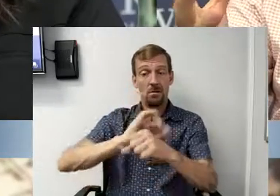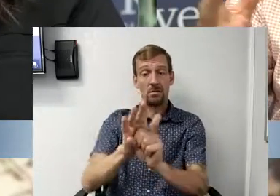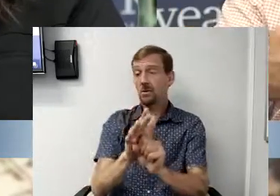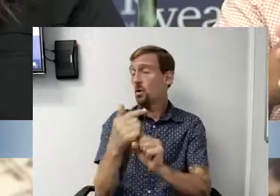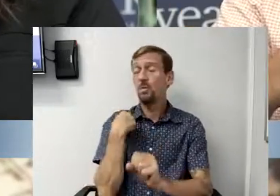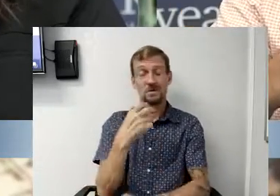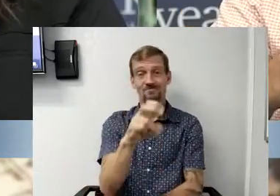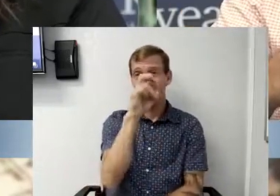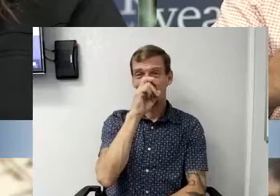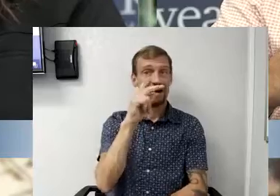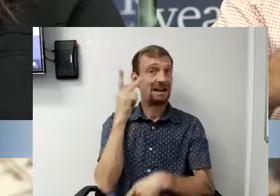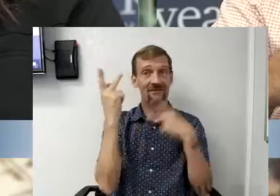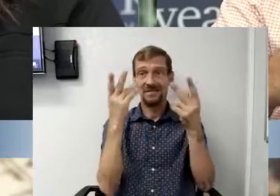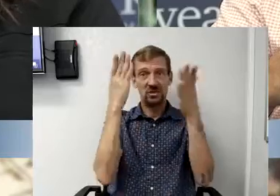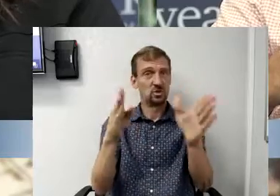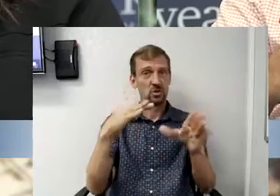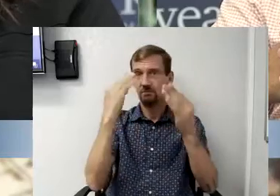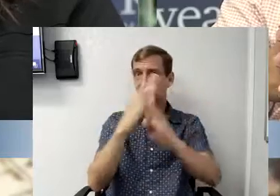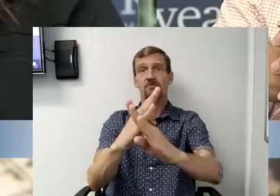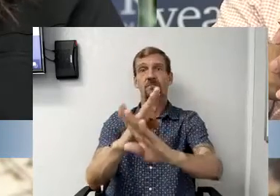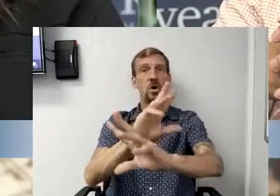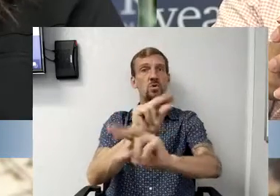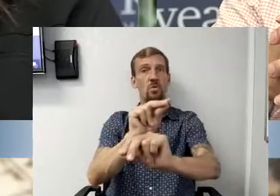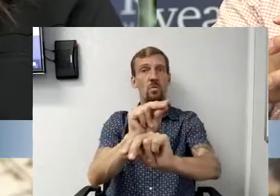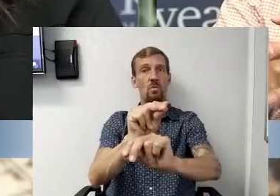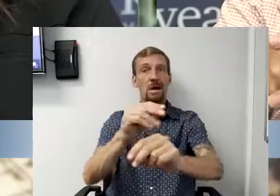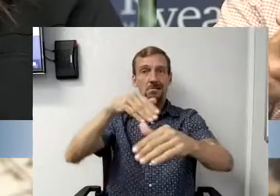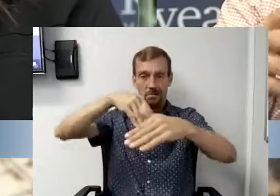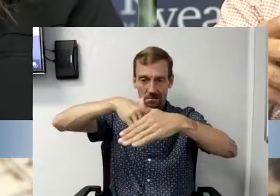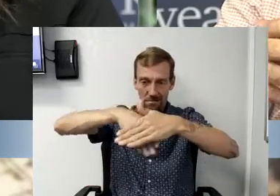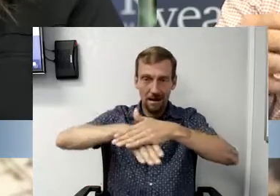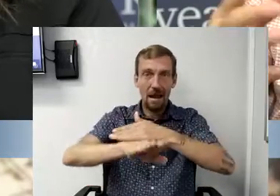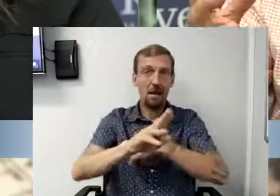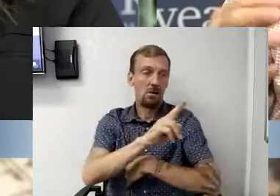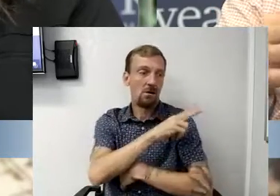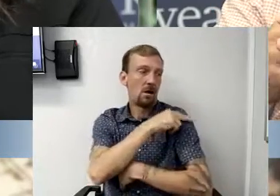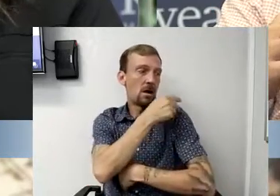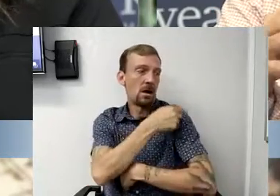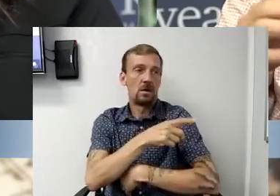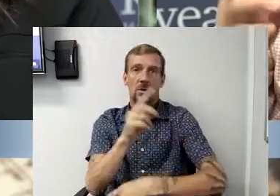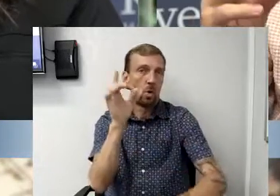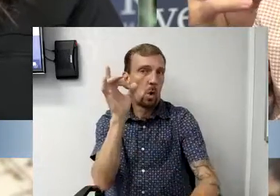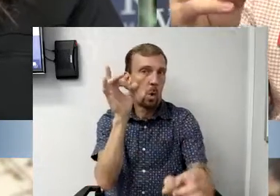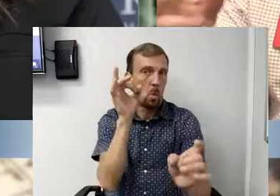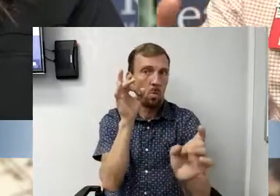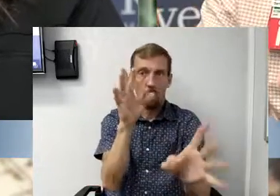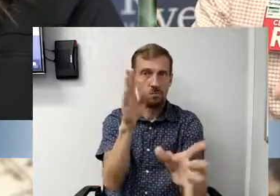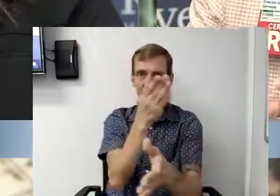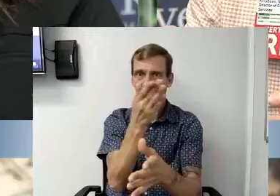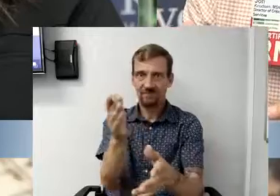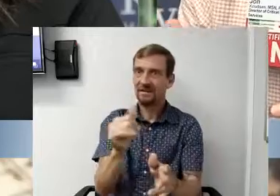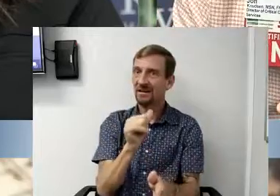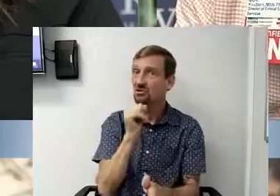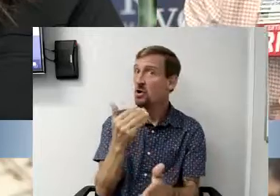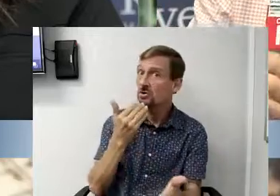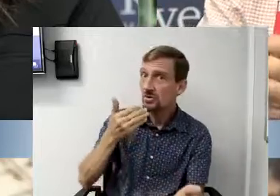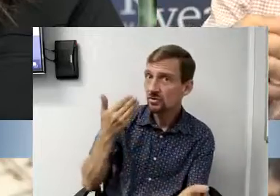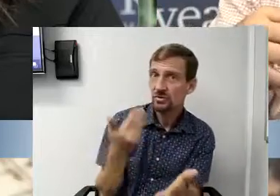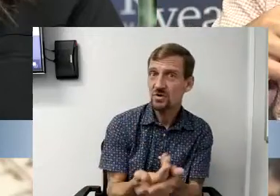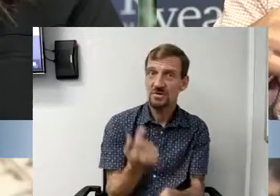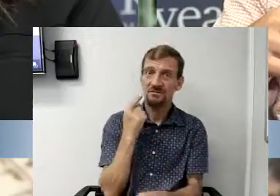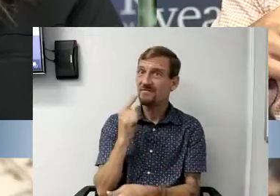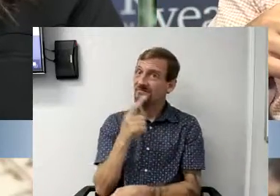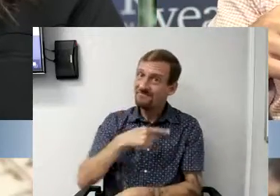our visitors. Going into the hospital is a horrific thing. It's usually a very, very bad thing, unscheduled